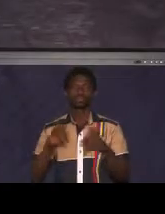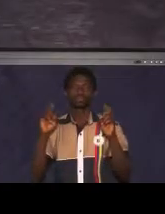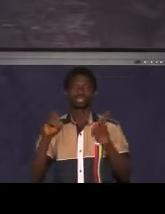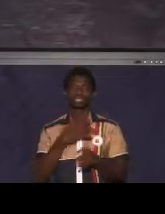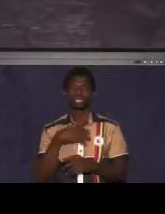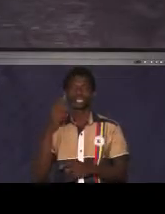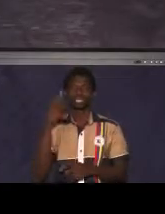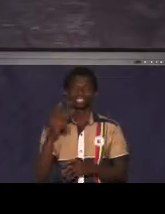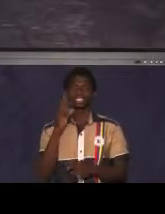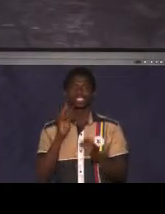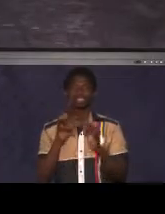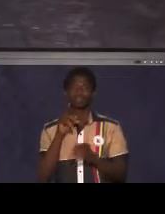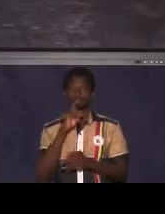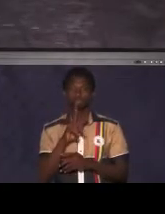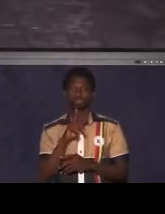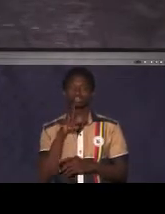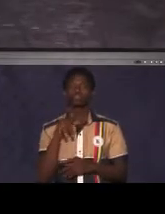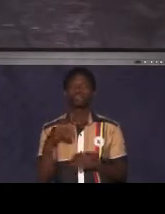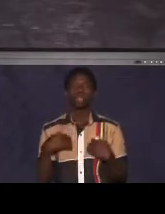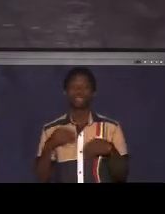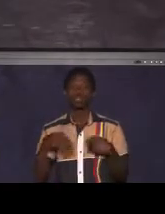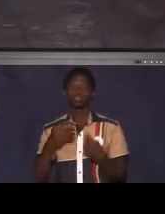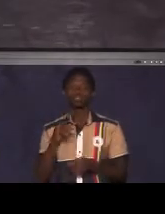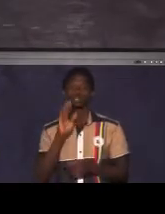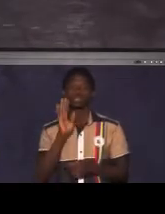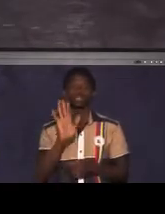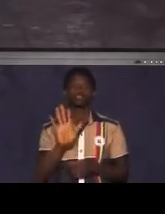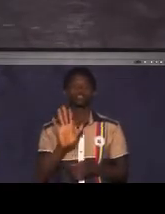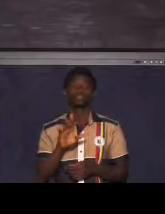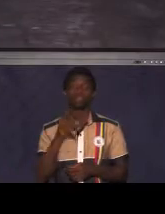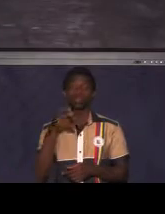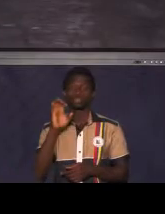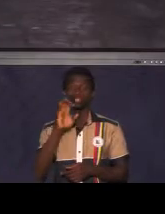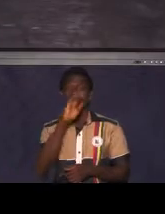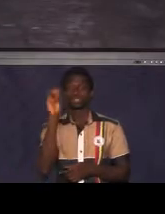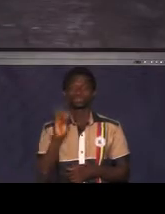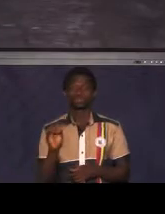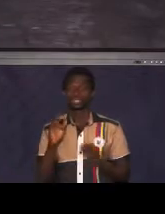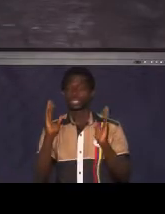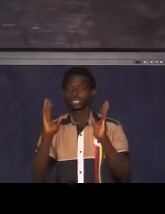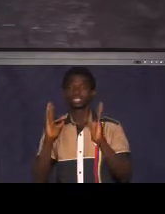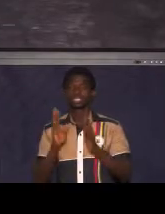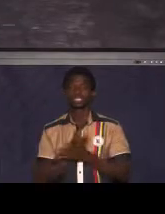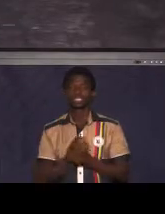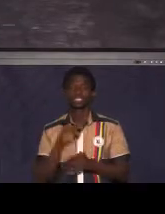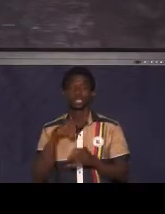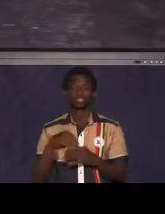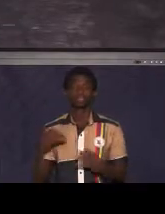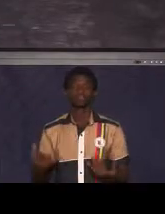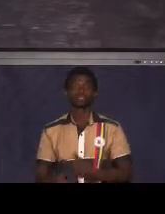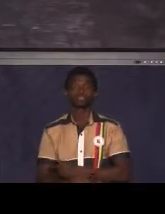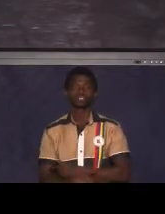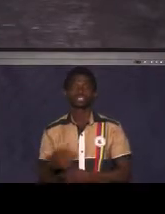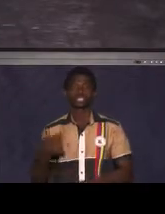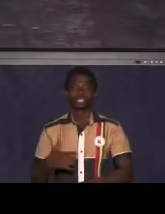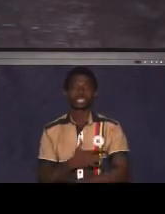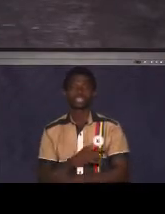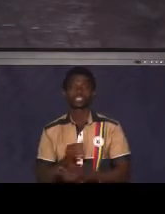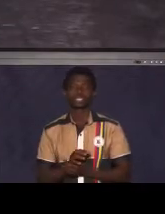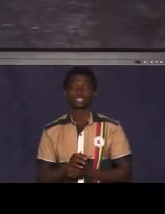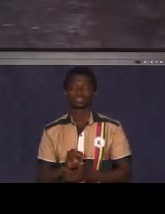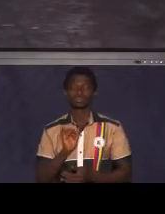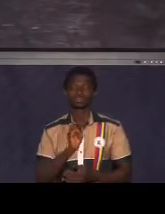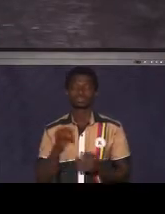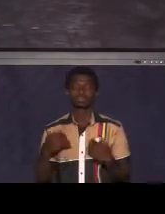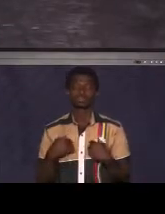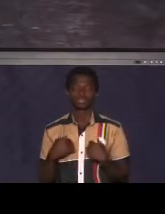it's time to test and see if truly you have given me your 100% attention in